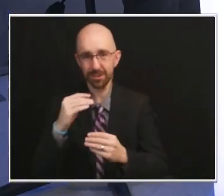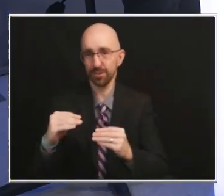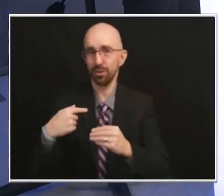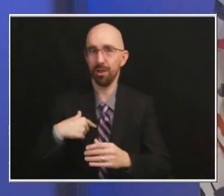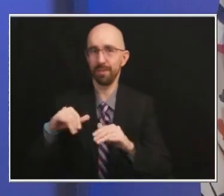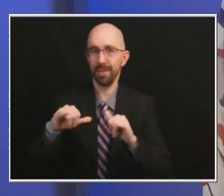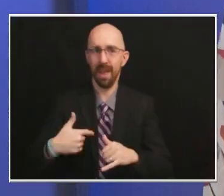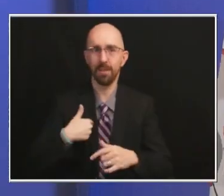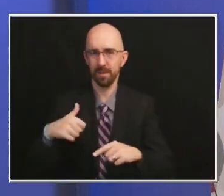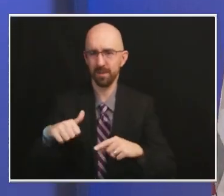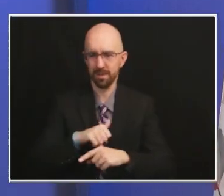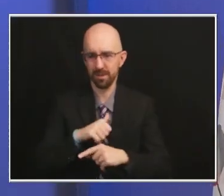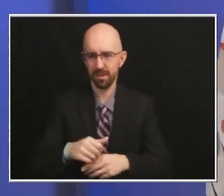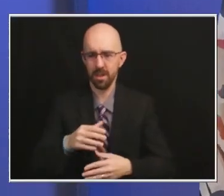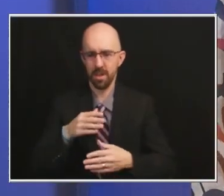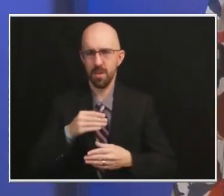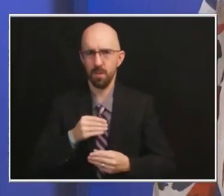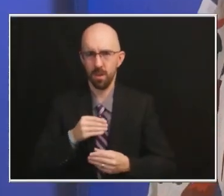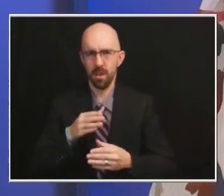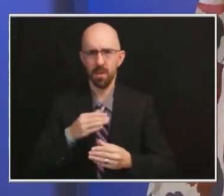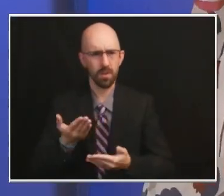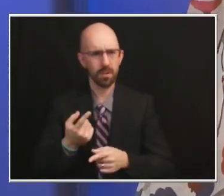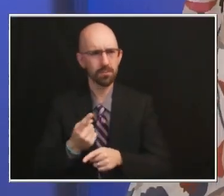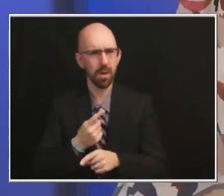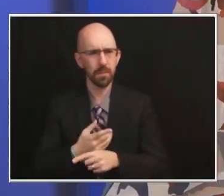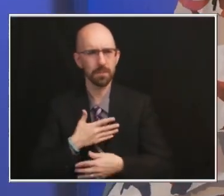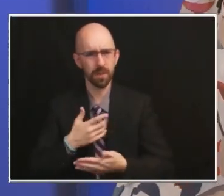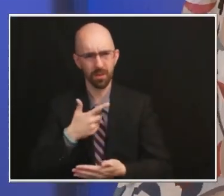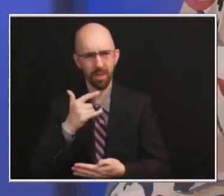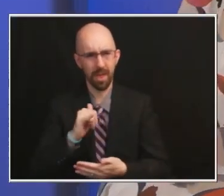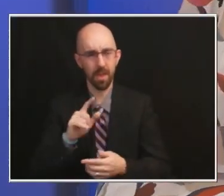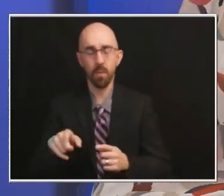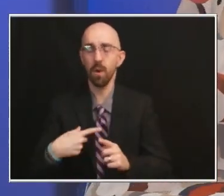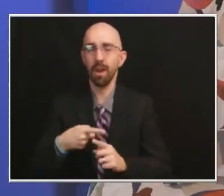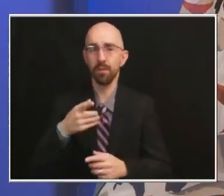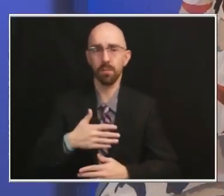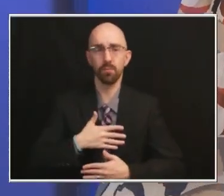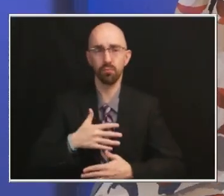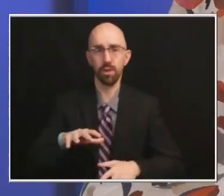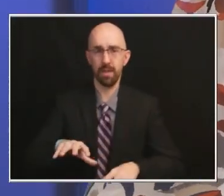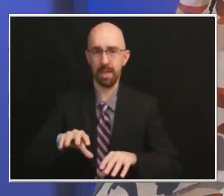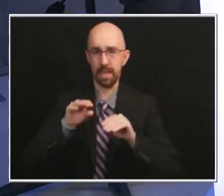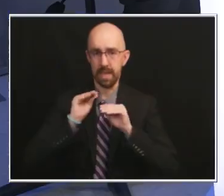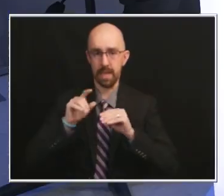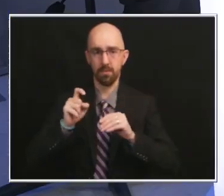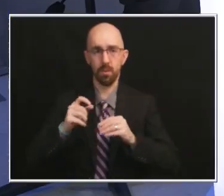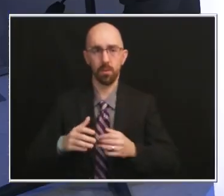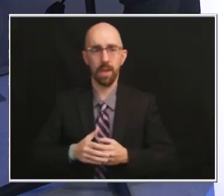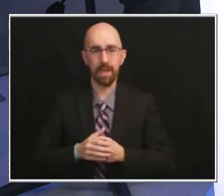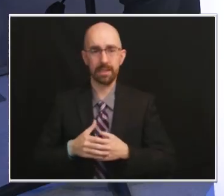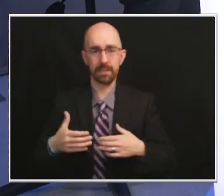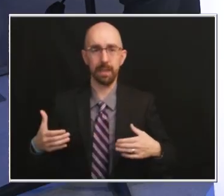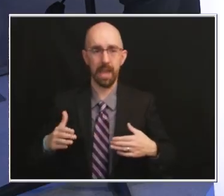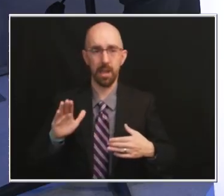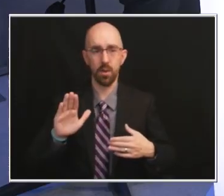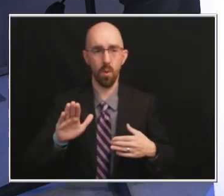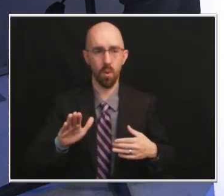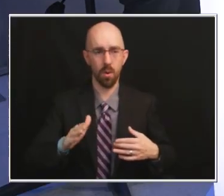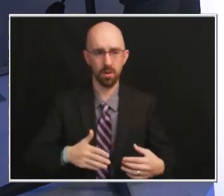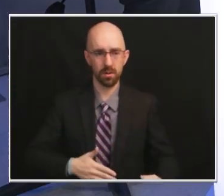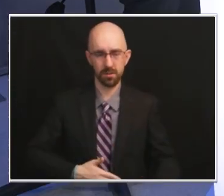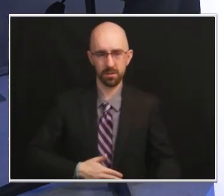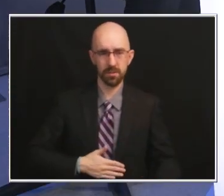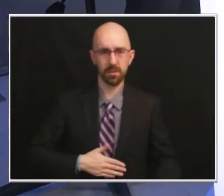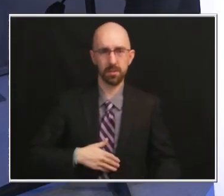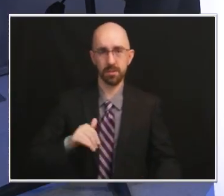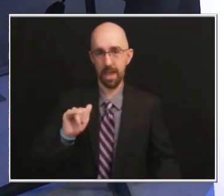practicing that all week. What's the proper breathing look like? When you breathe in, you're supposed to expand breathe in the air,